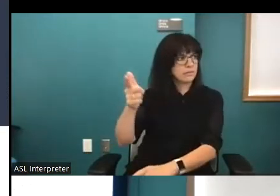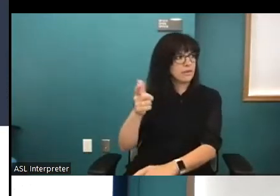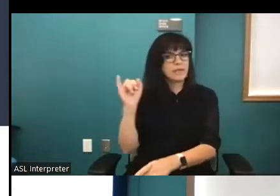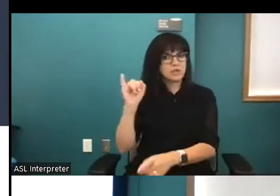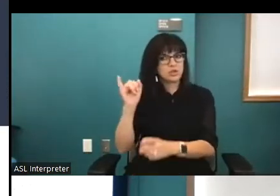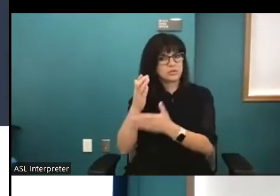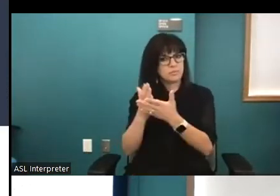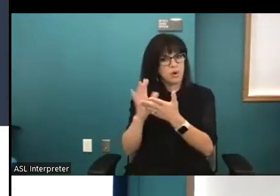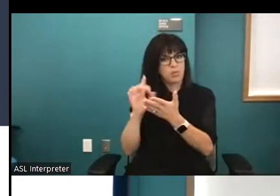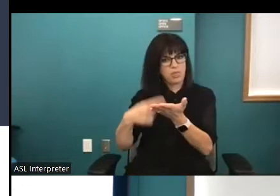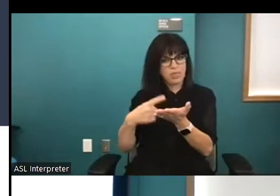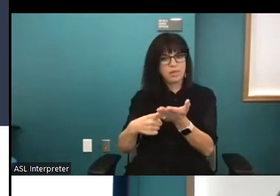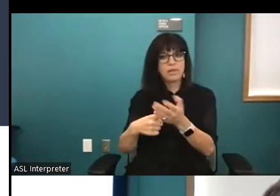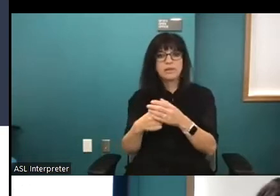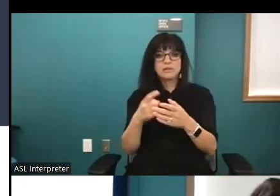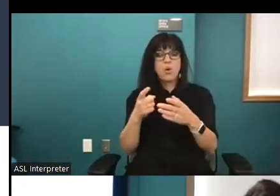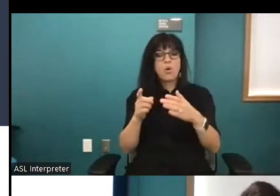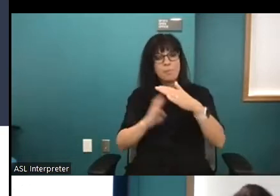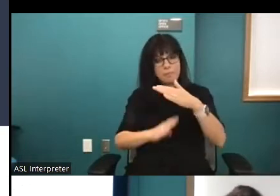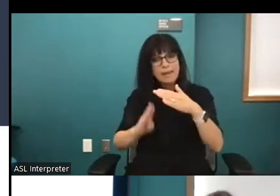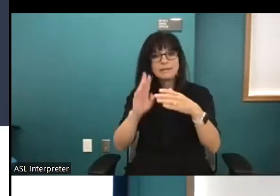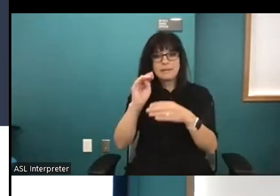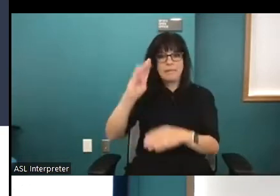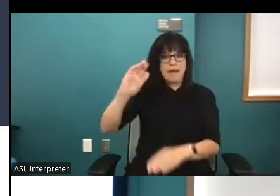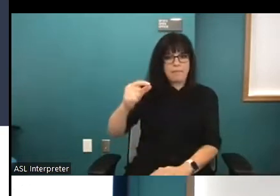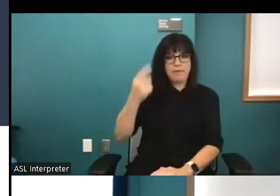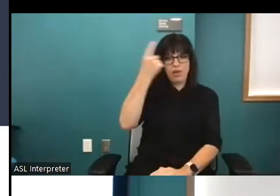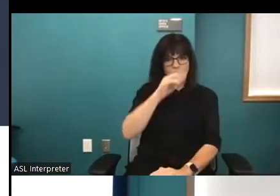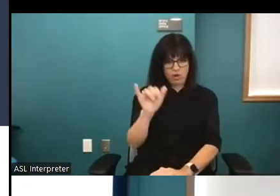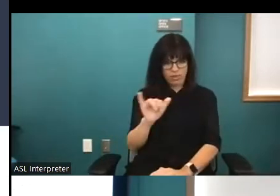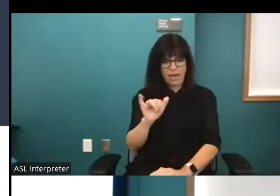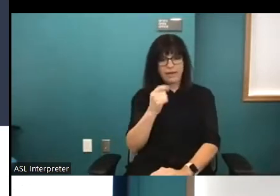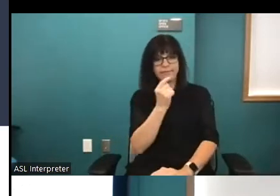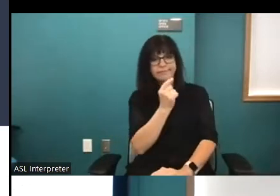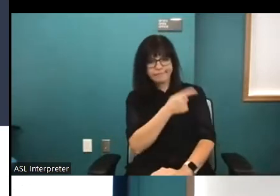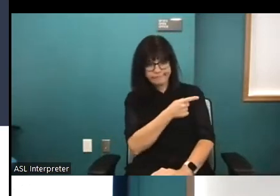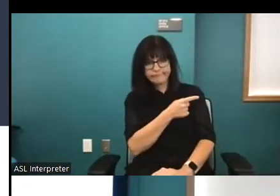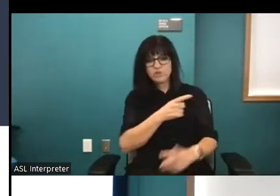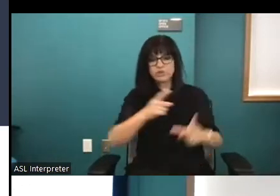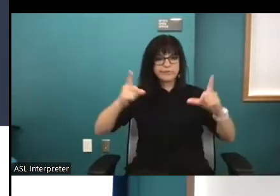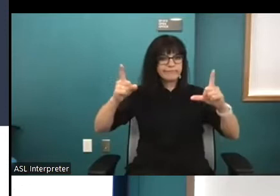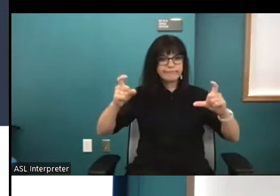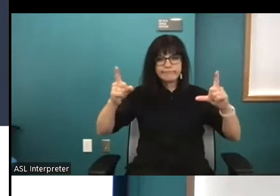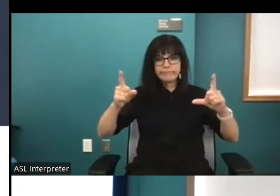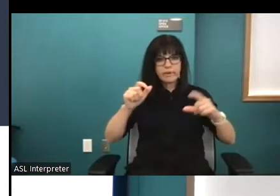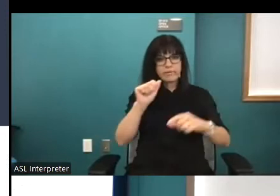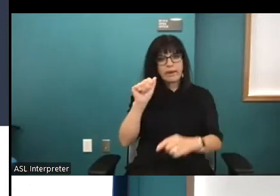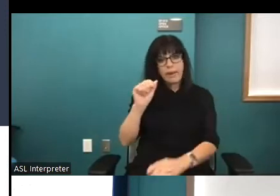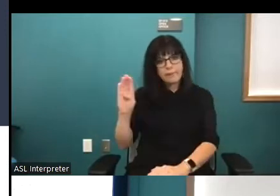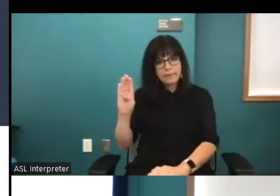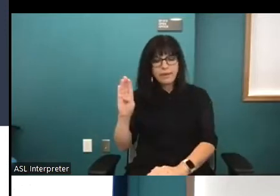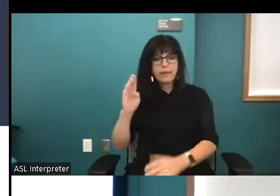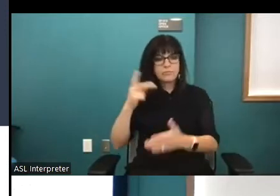point. Okay, so here's your basic mapping. This happens to be a screenshot of an AV